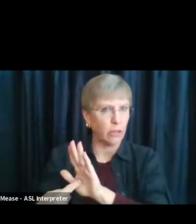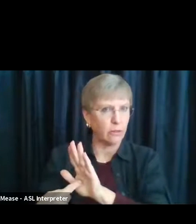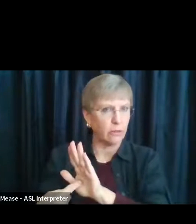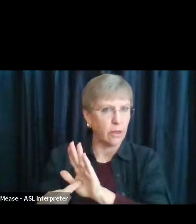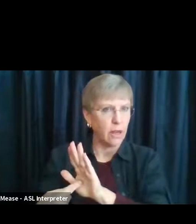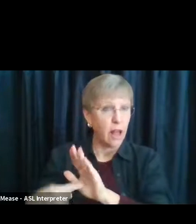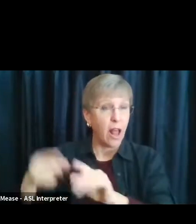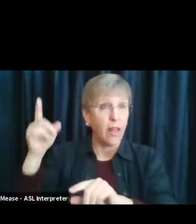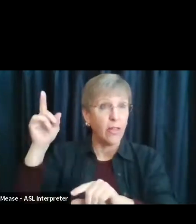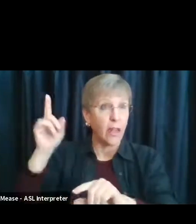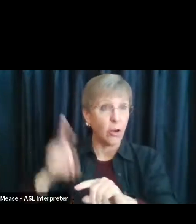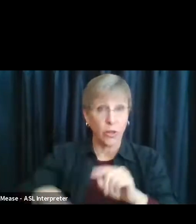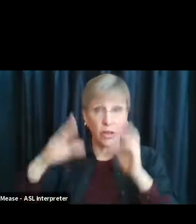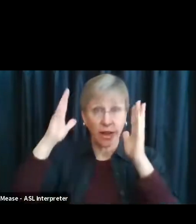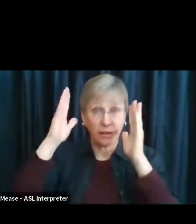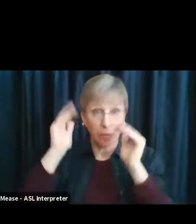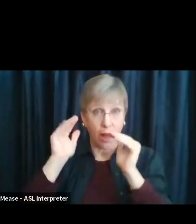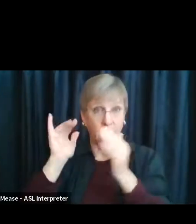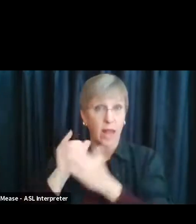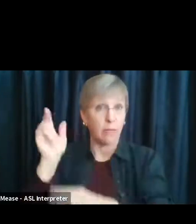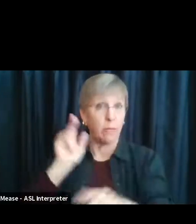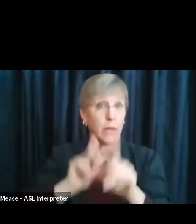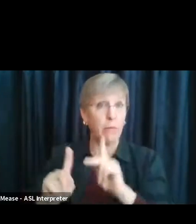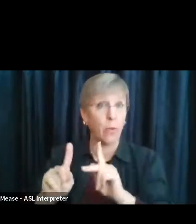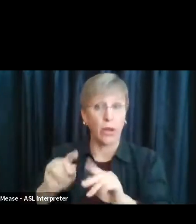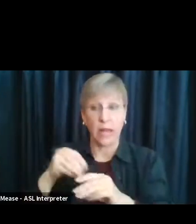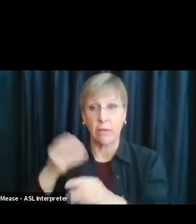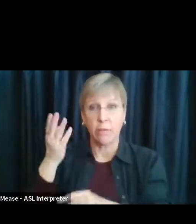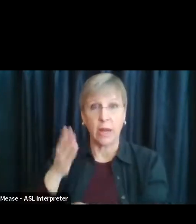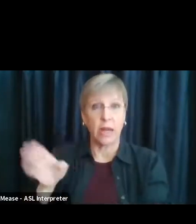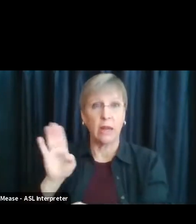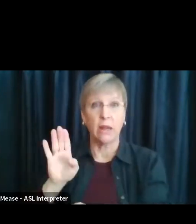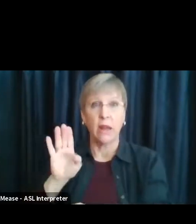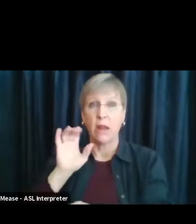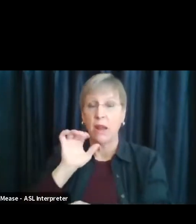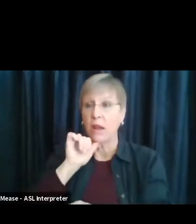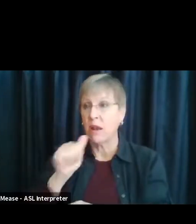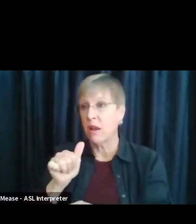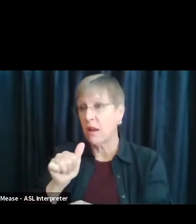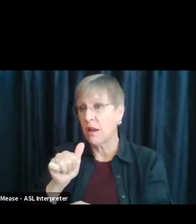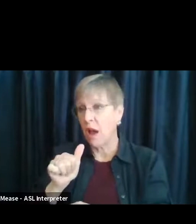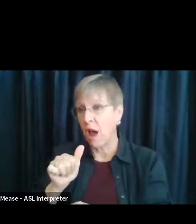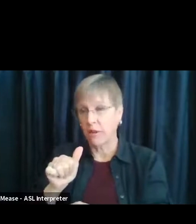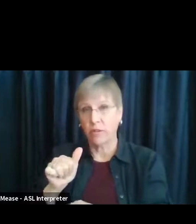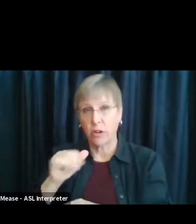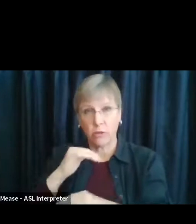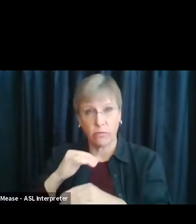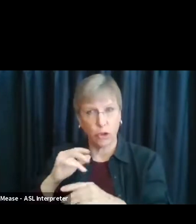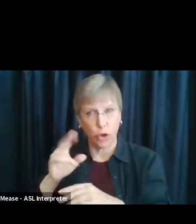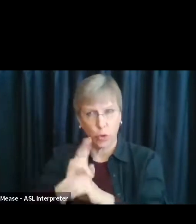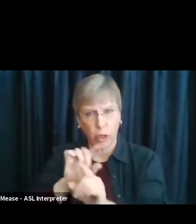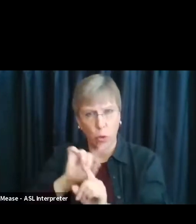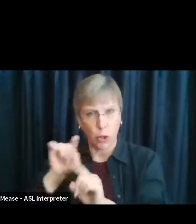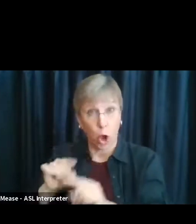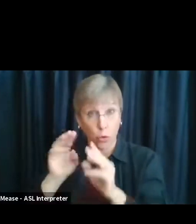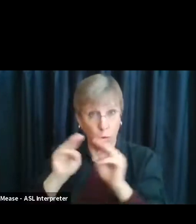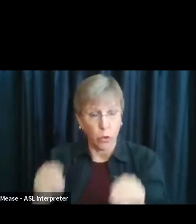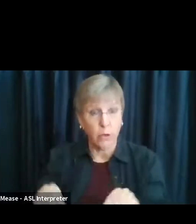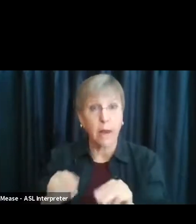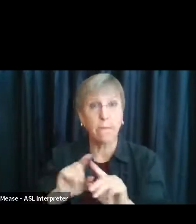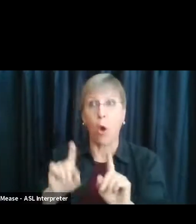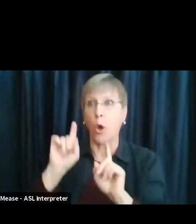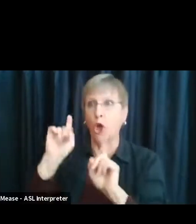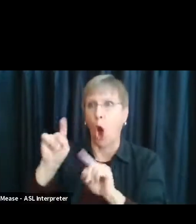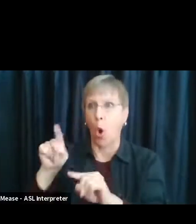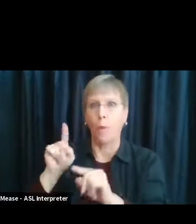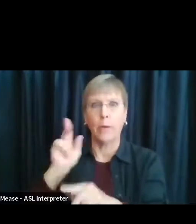they couldn't expect that people in Benin, not confronted usually to museum, would just go,